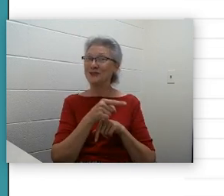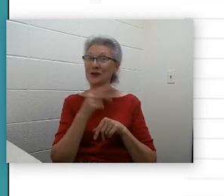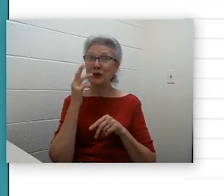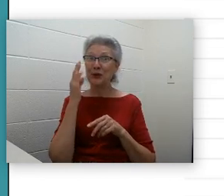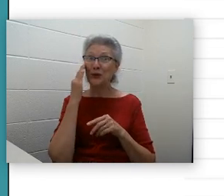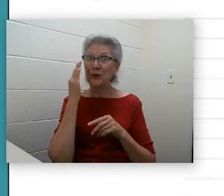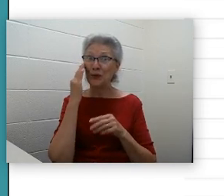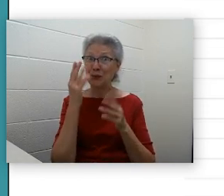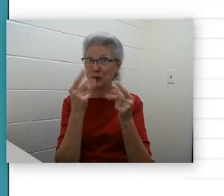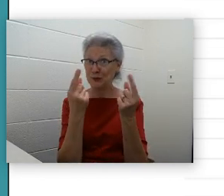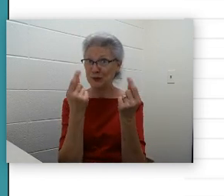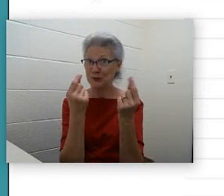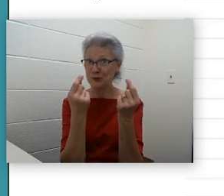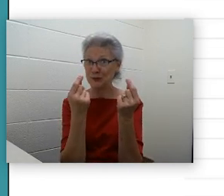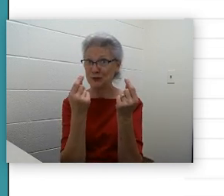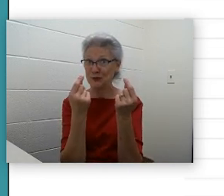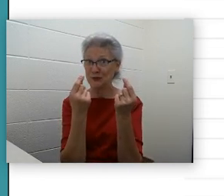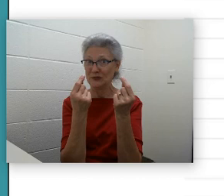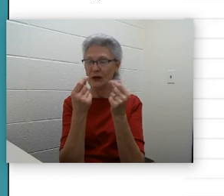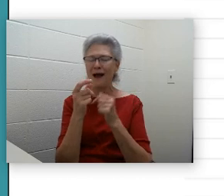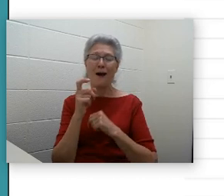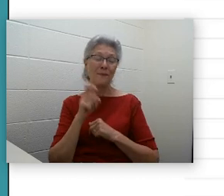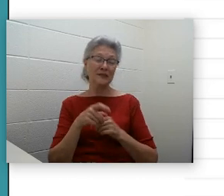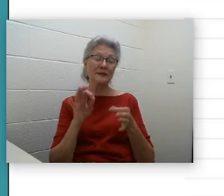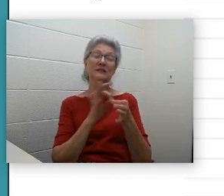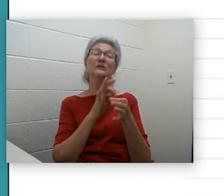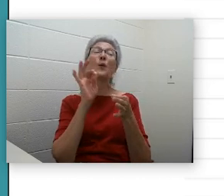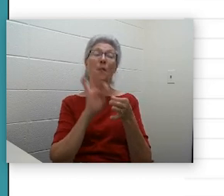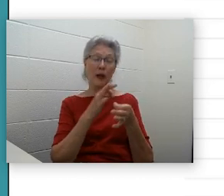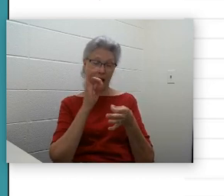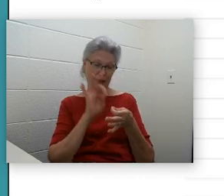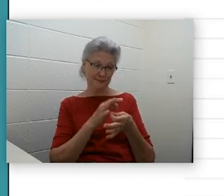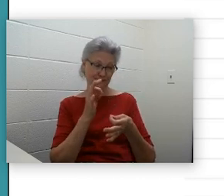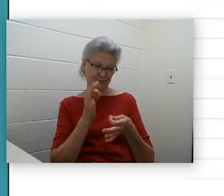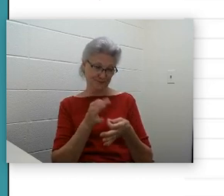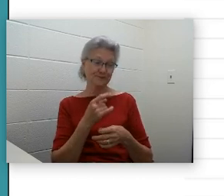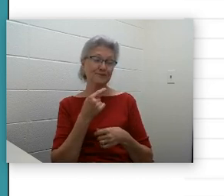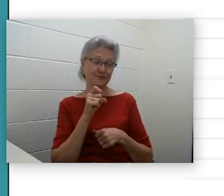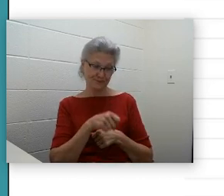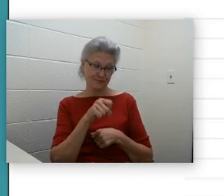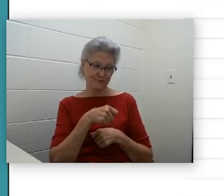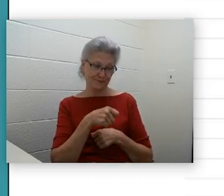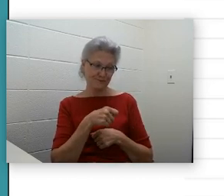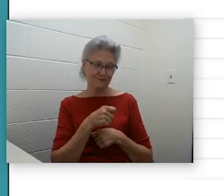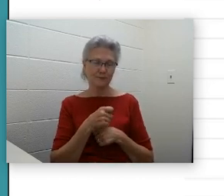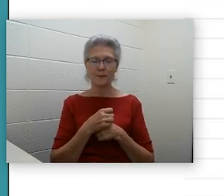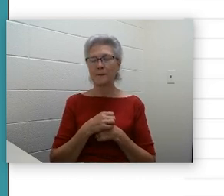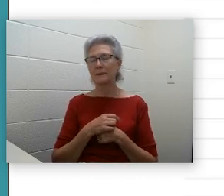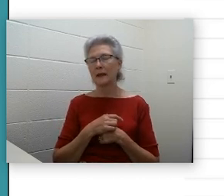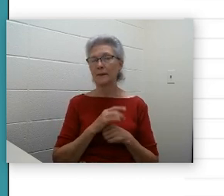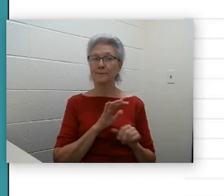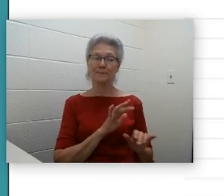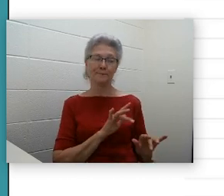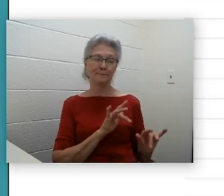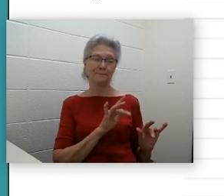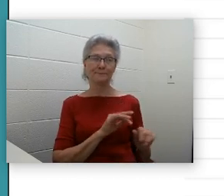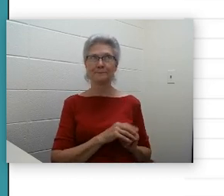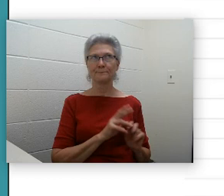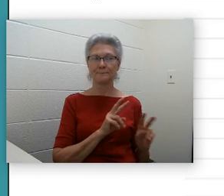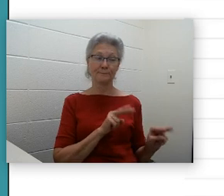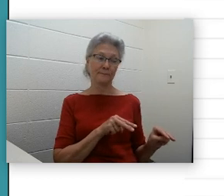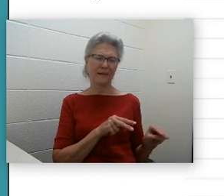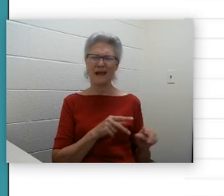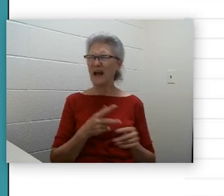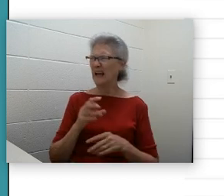to do. It must be sewn on, she said, just a little patronizingly.